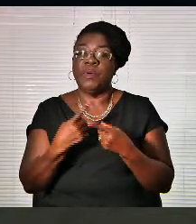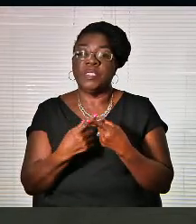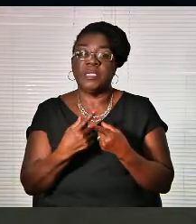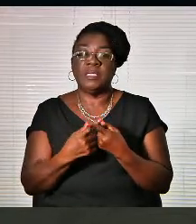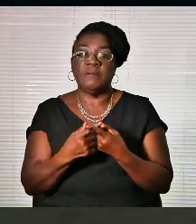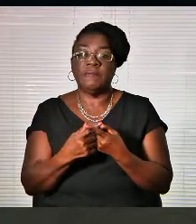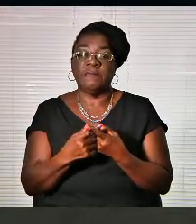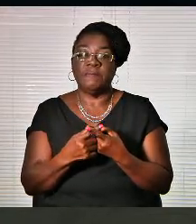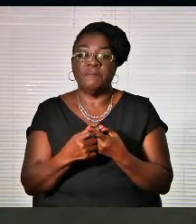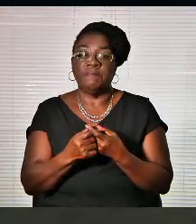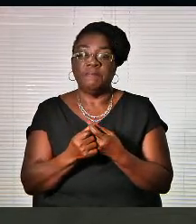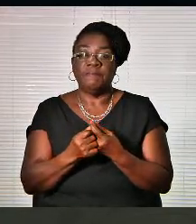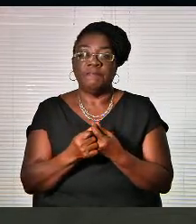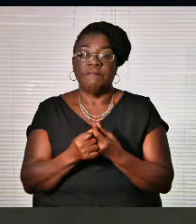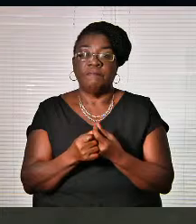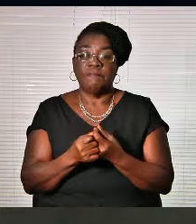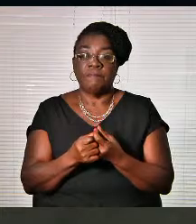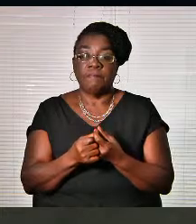to have the virus?